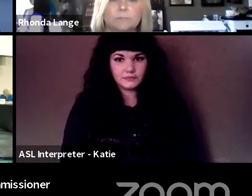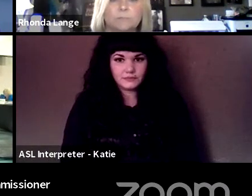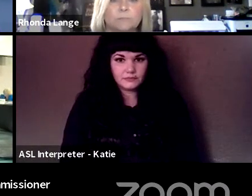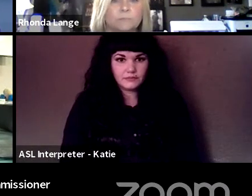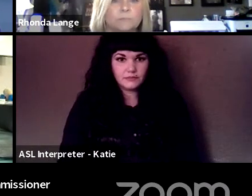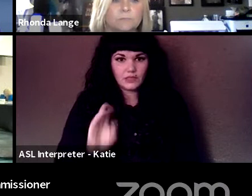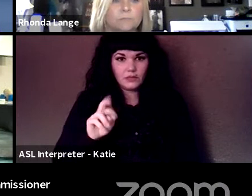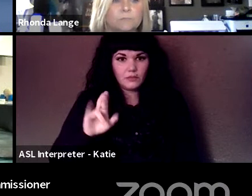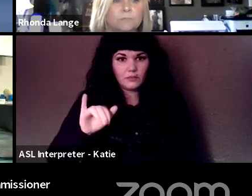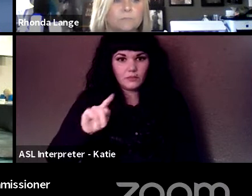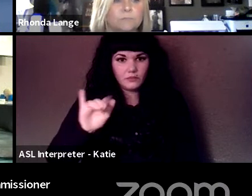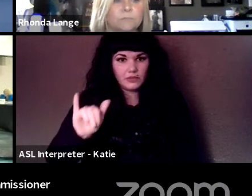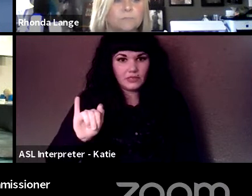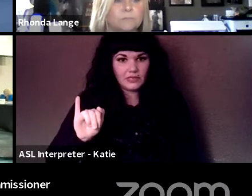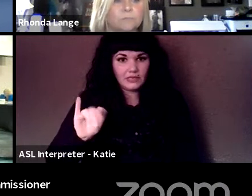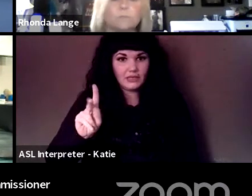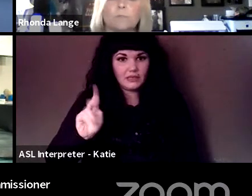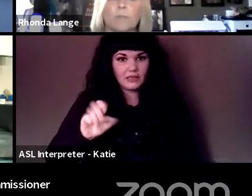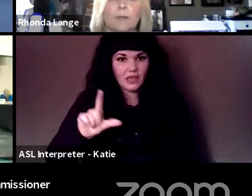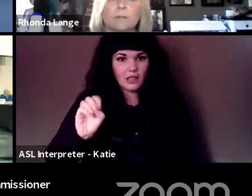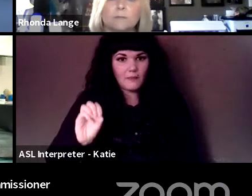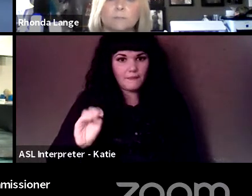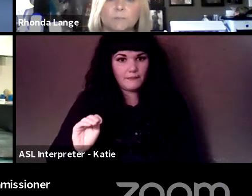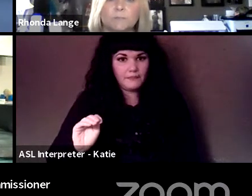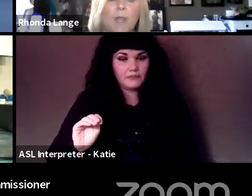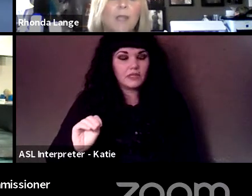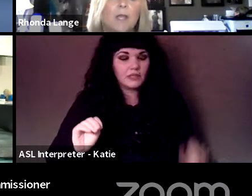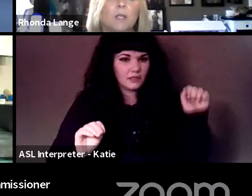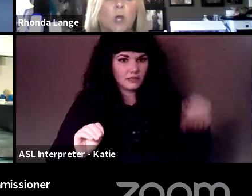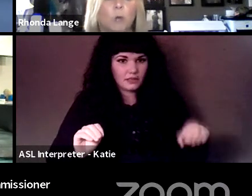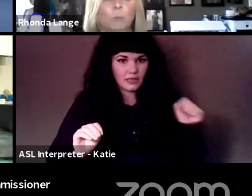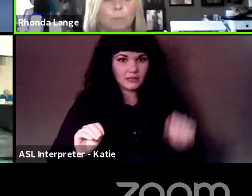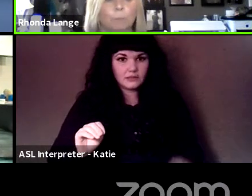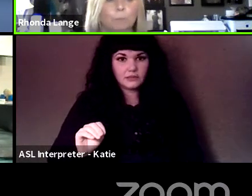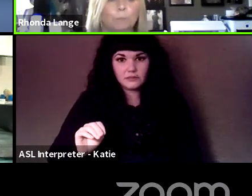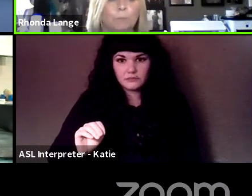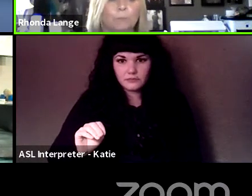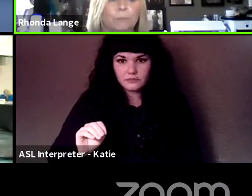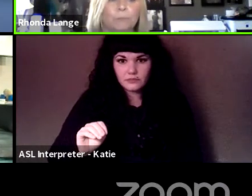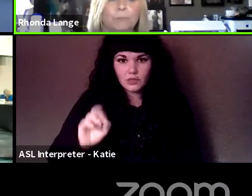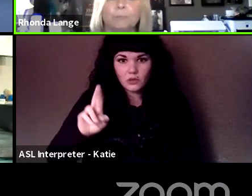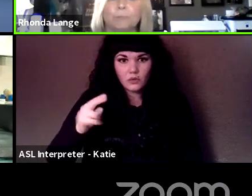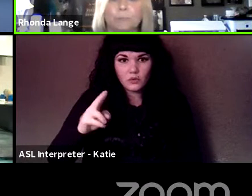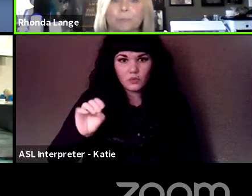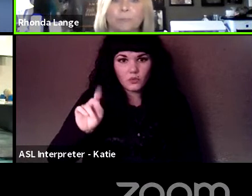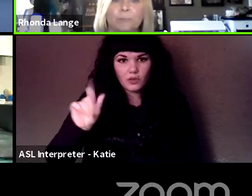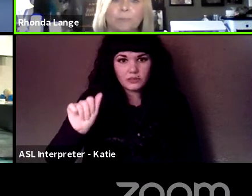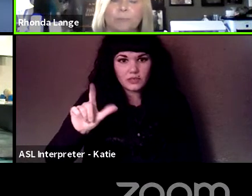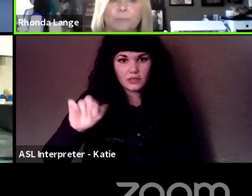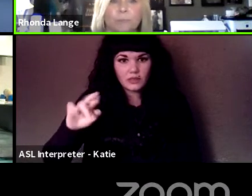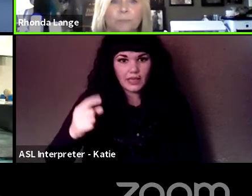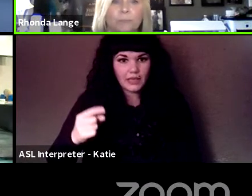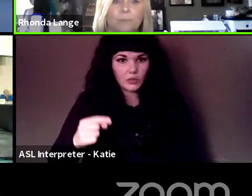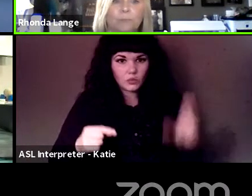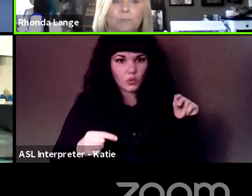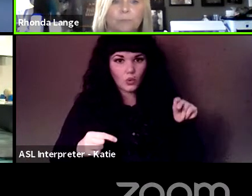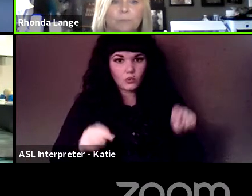Brittany Kellum, Yes. Rhonda Lang, No. Steve Wett.